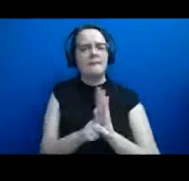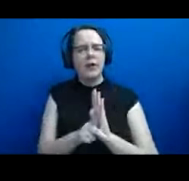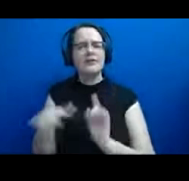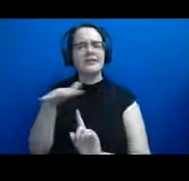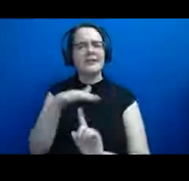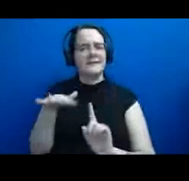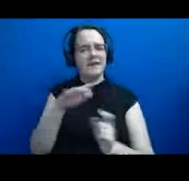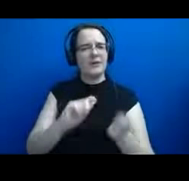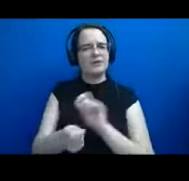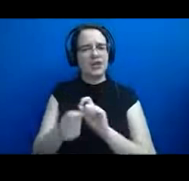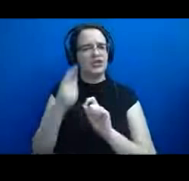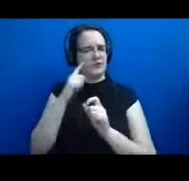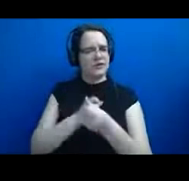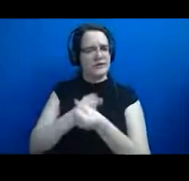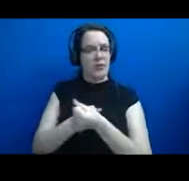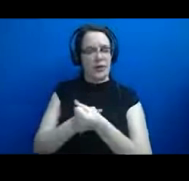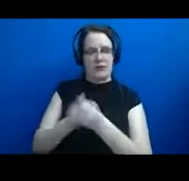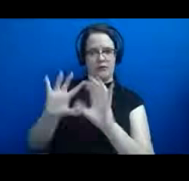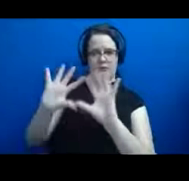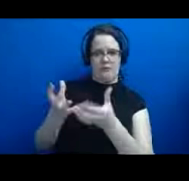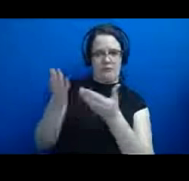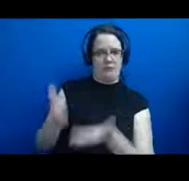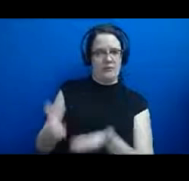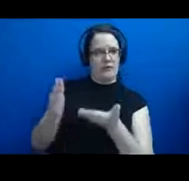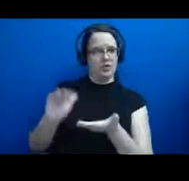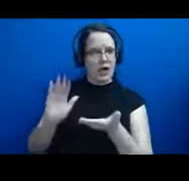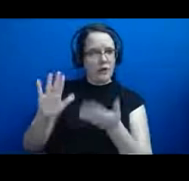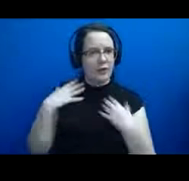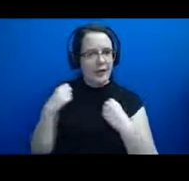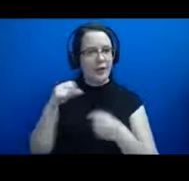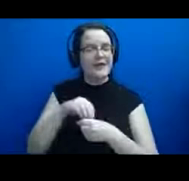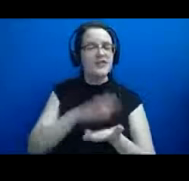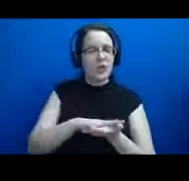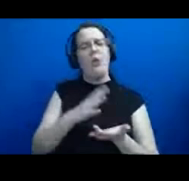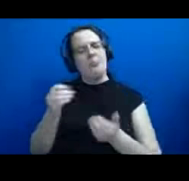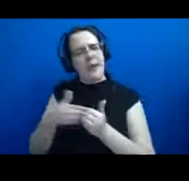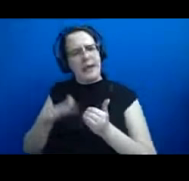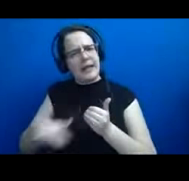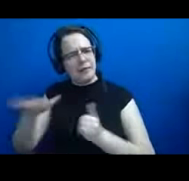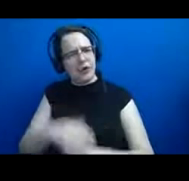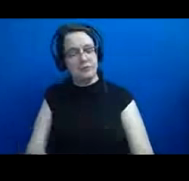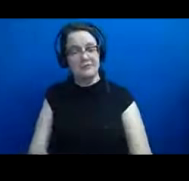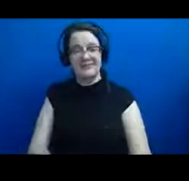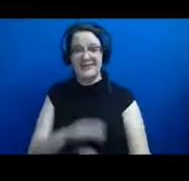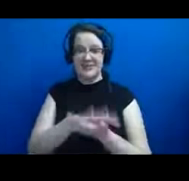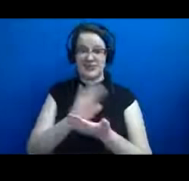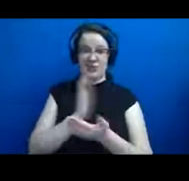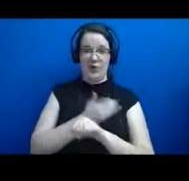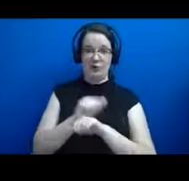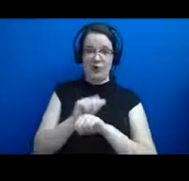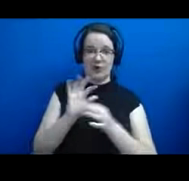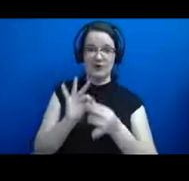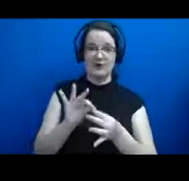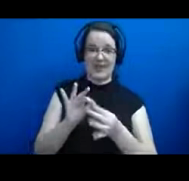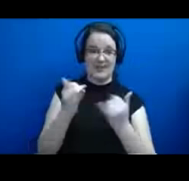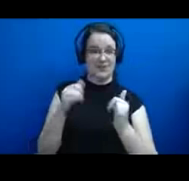in schools and in neighborhoods, really. Our work in schools when it comes to play is really focused in on a lot of our work.